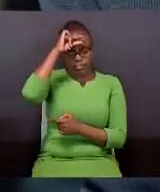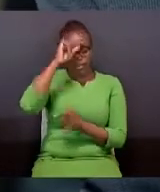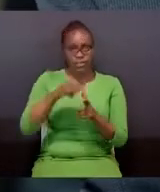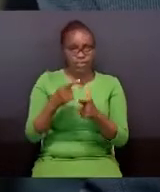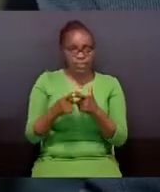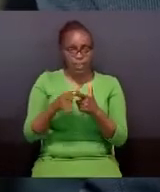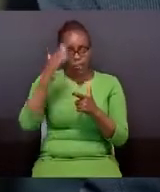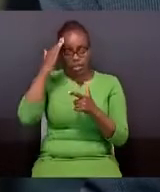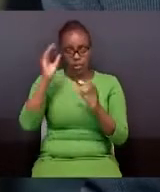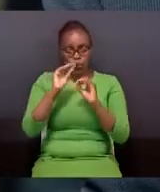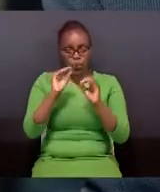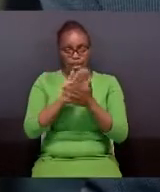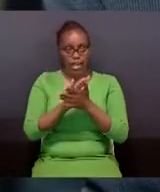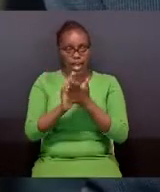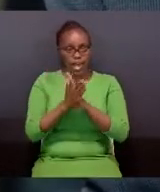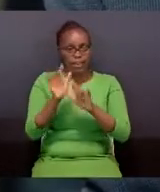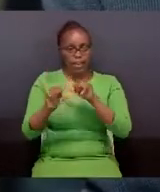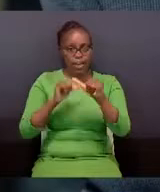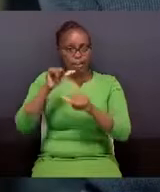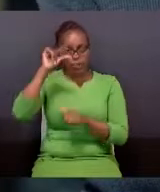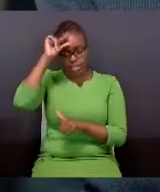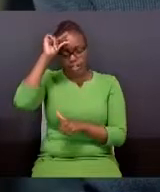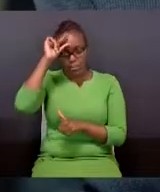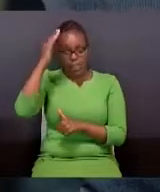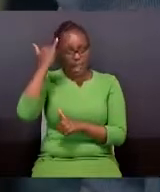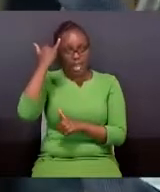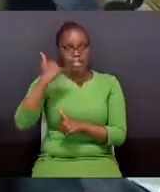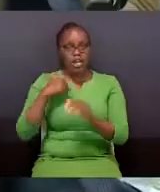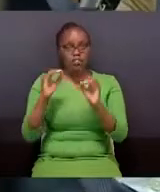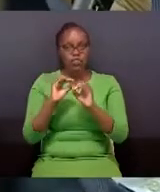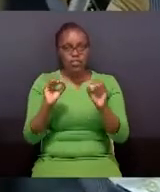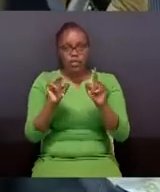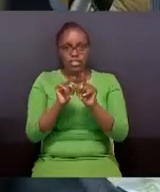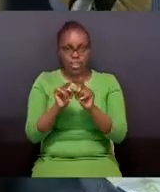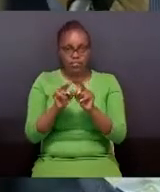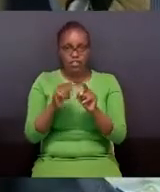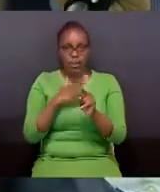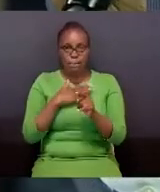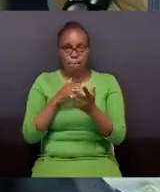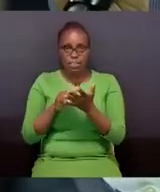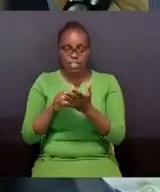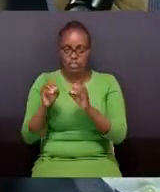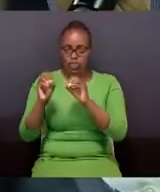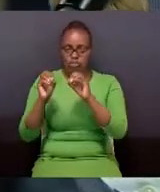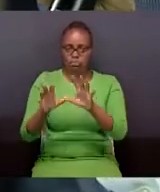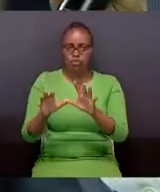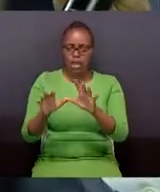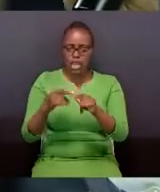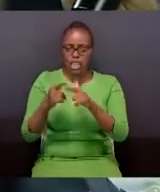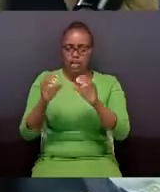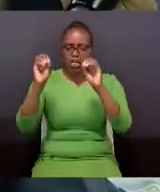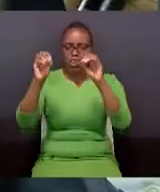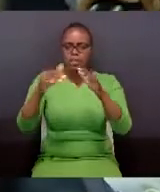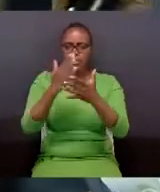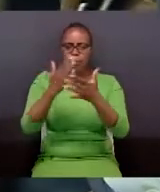I didn't know anything about government. And it was like being thrown in a swimming pool when you don't know